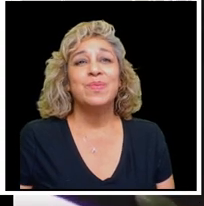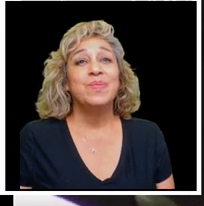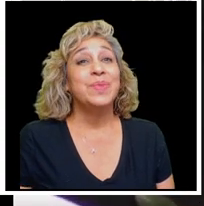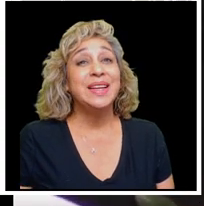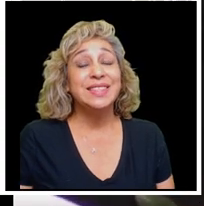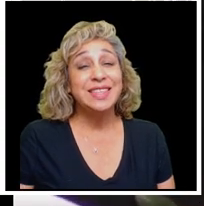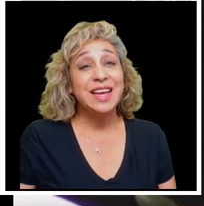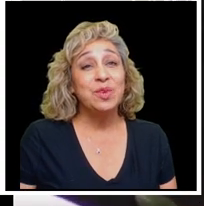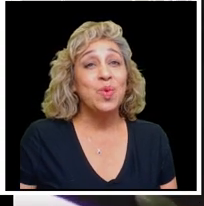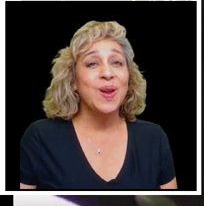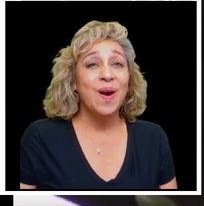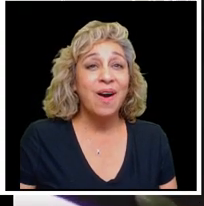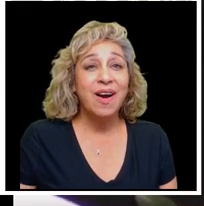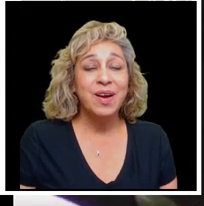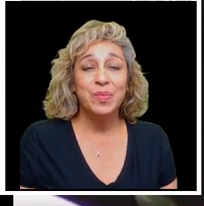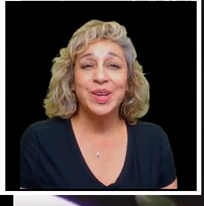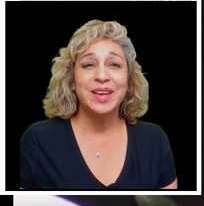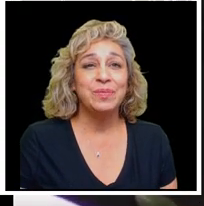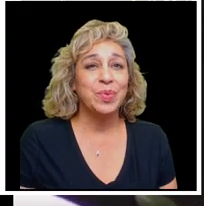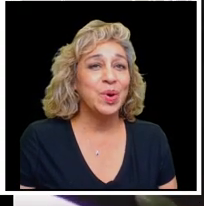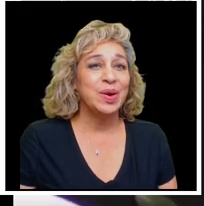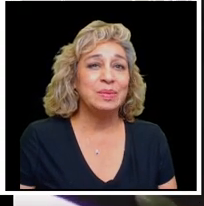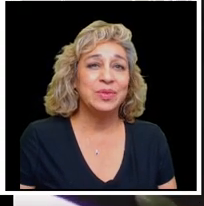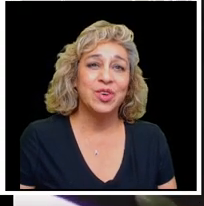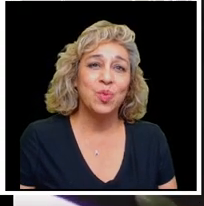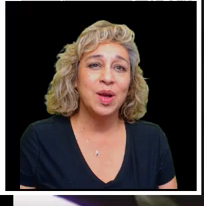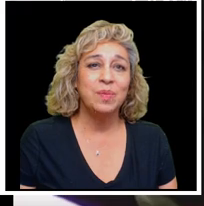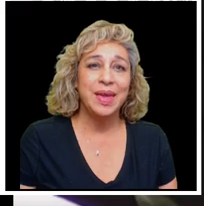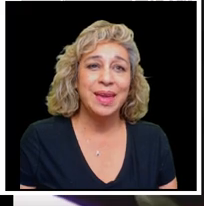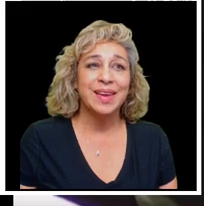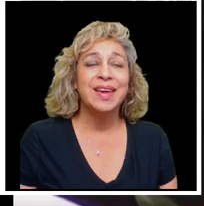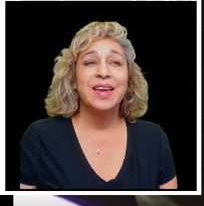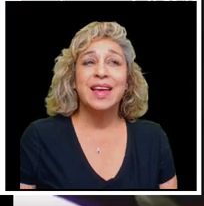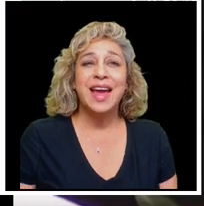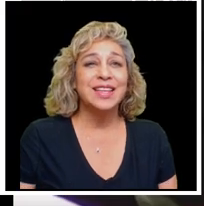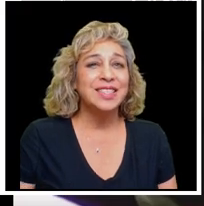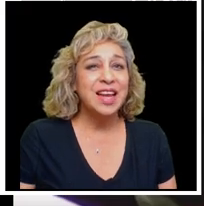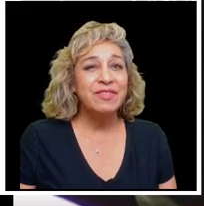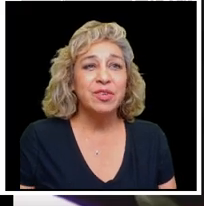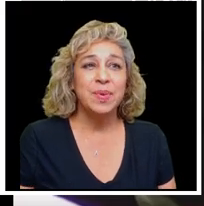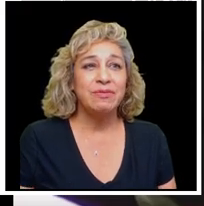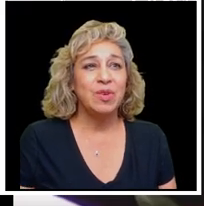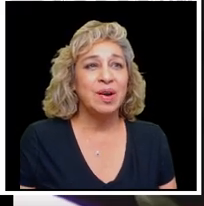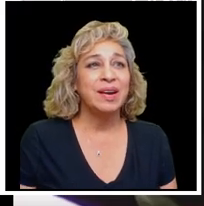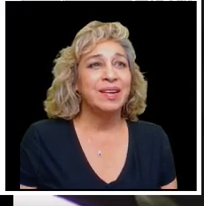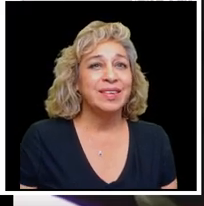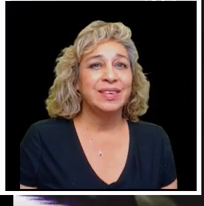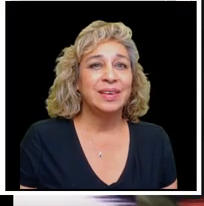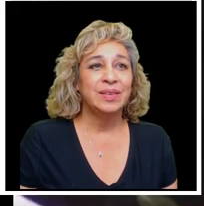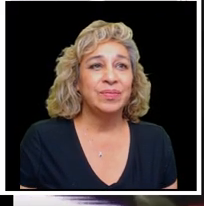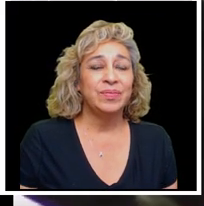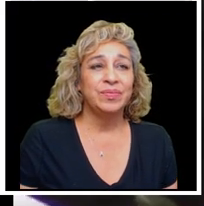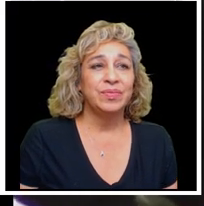but instead we are putting programs for well-being as a never-before